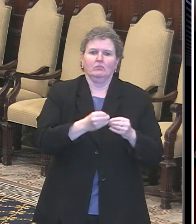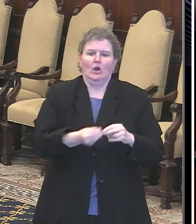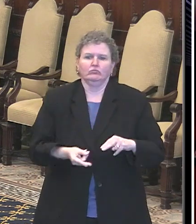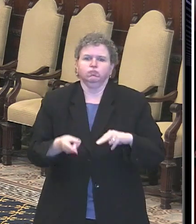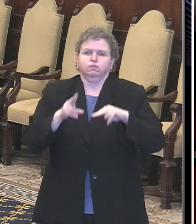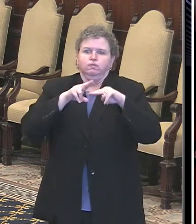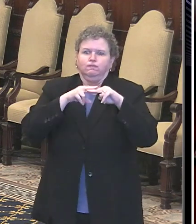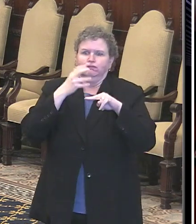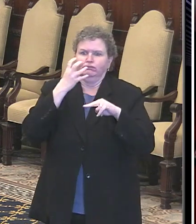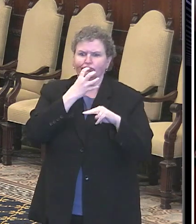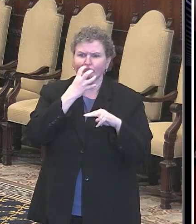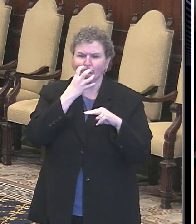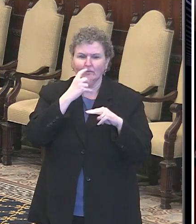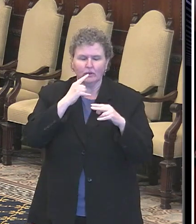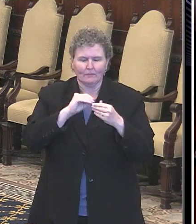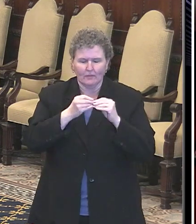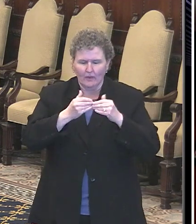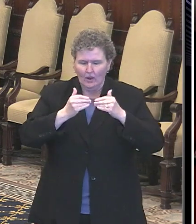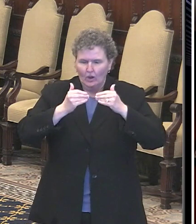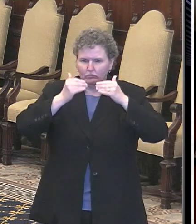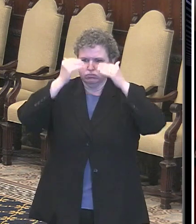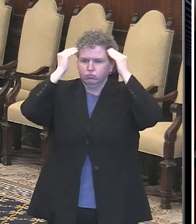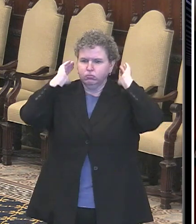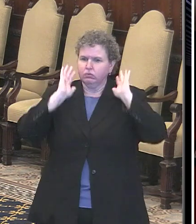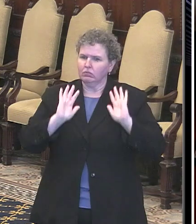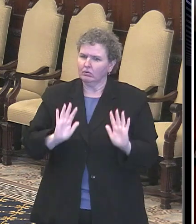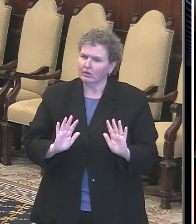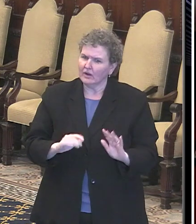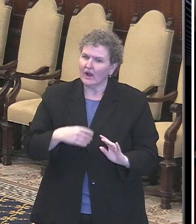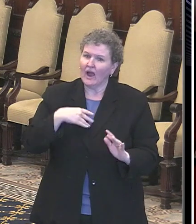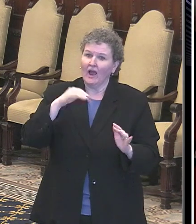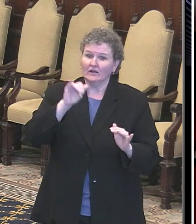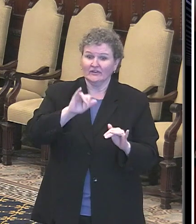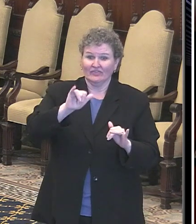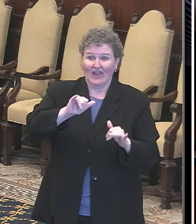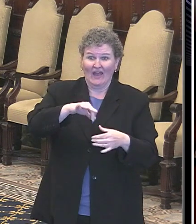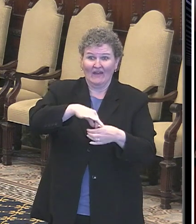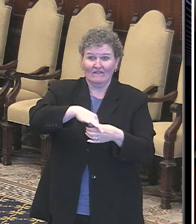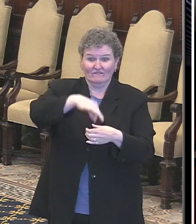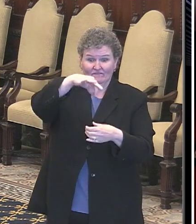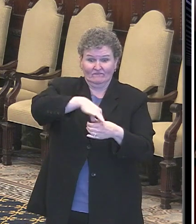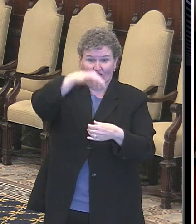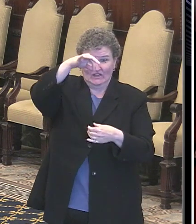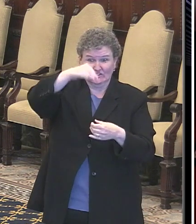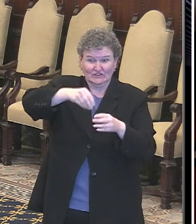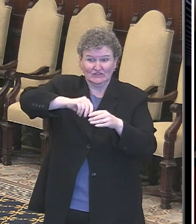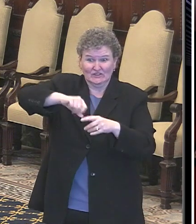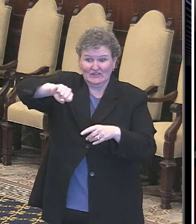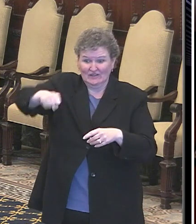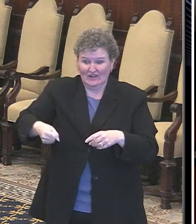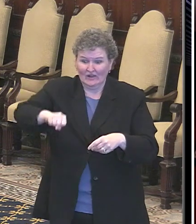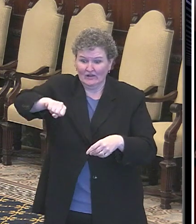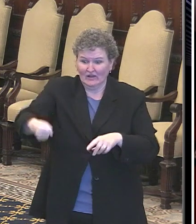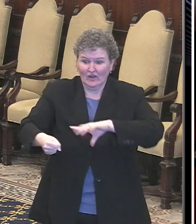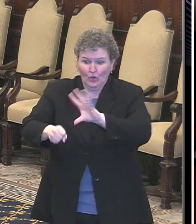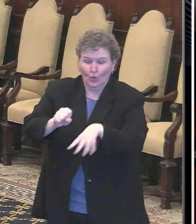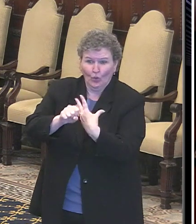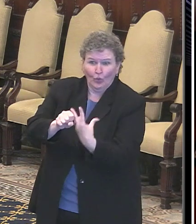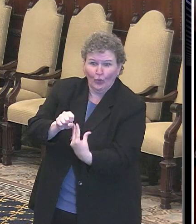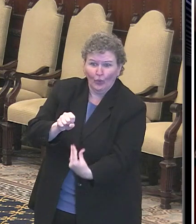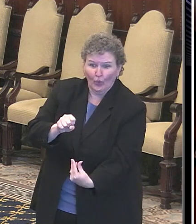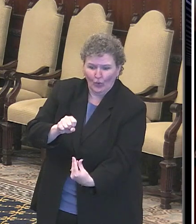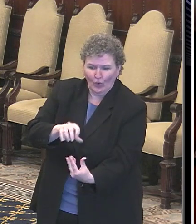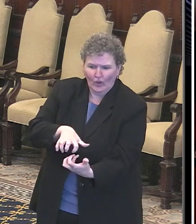influx threatens not only our waterways and the various species living in them, but it directly contributes to a notable increase in the likelihood of water main